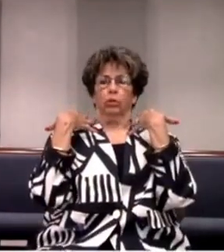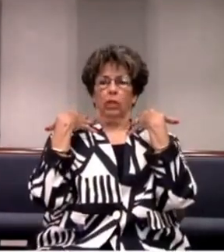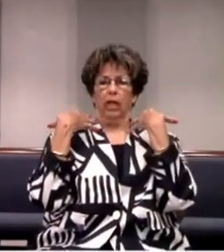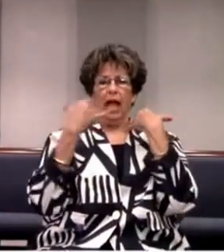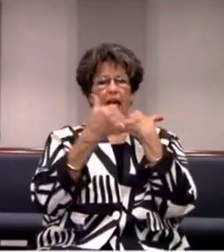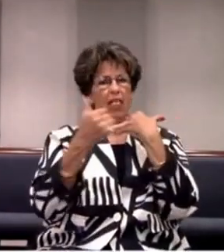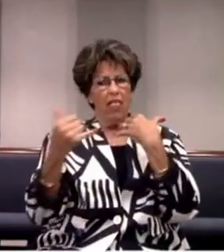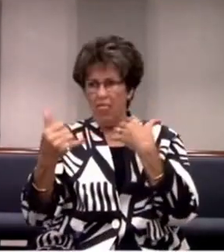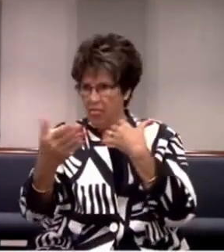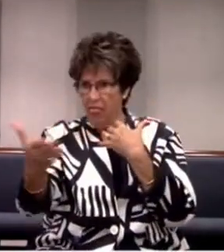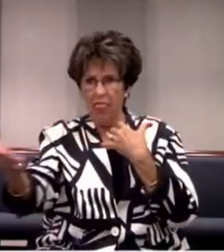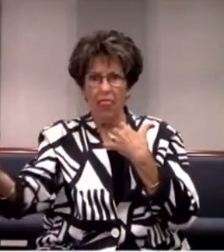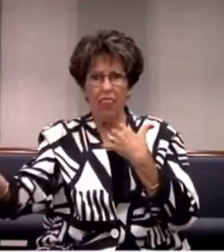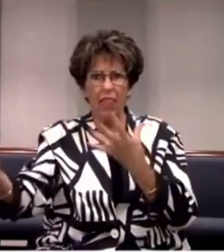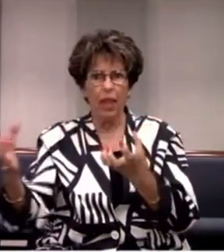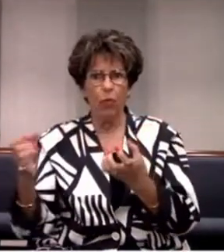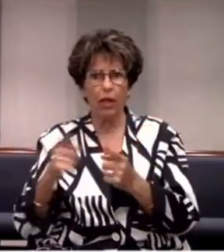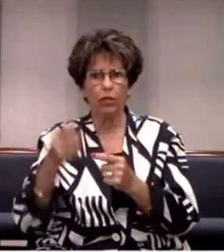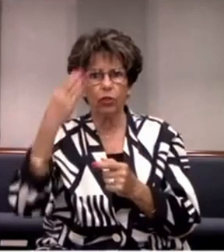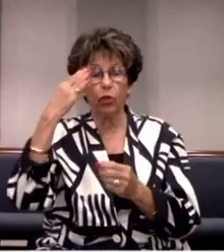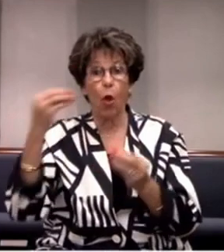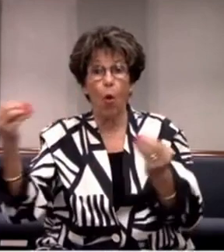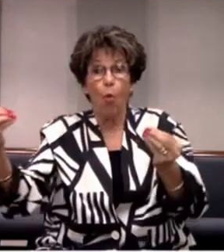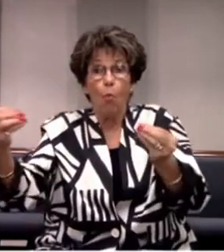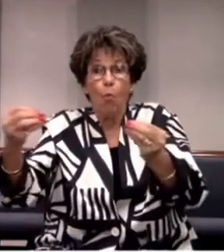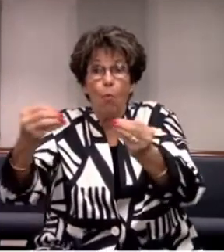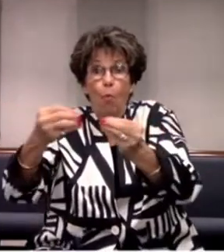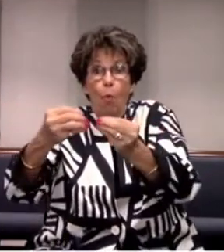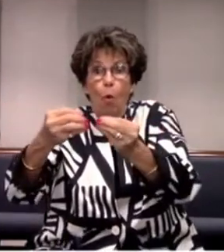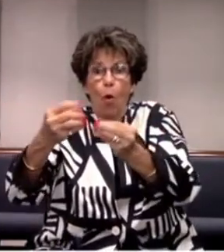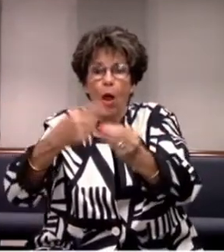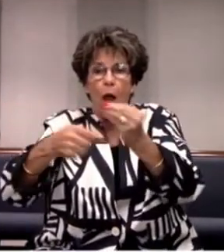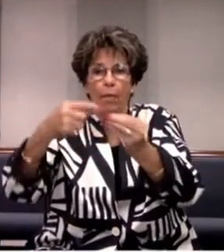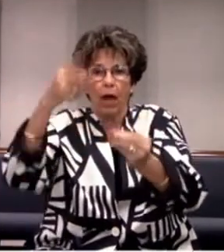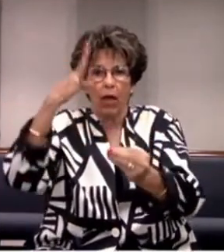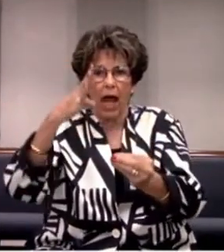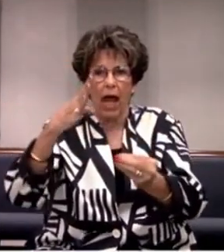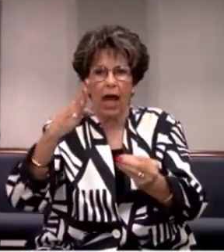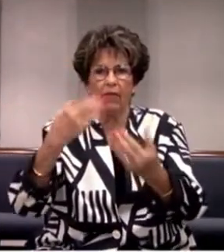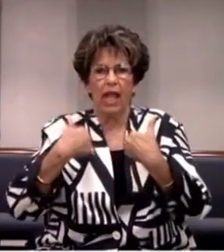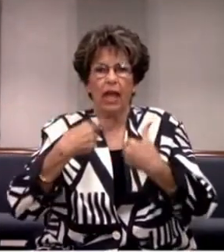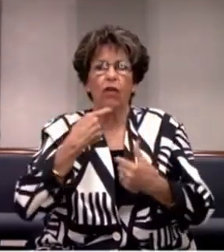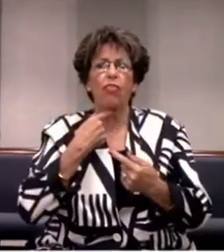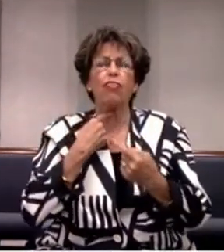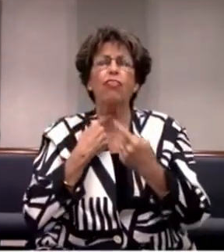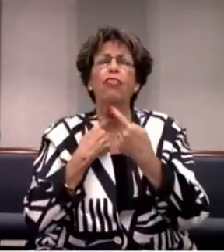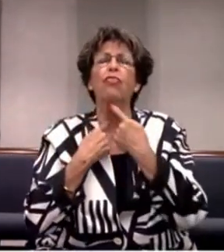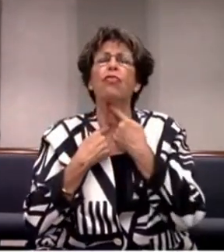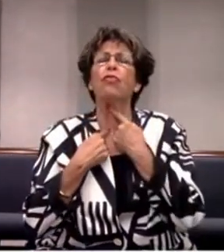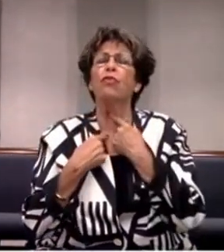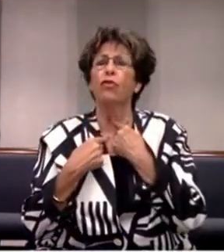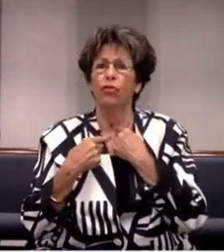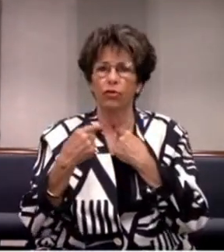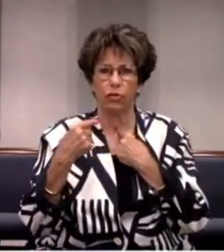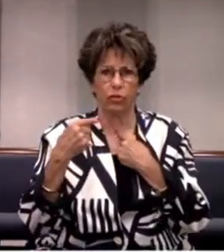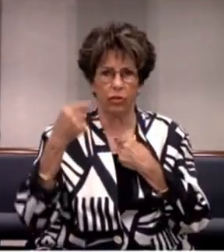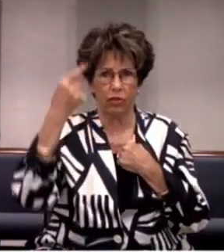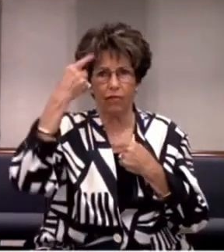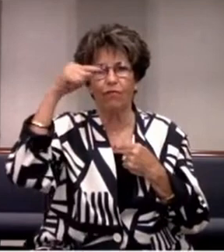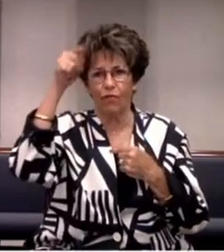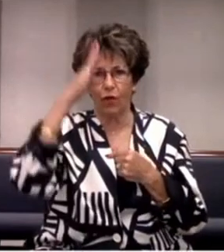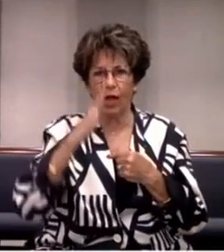about God. They had a thirst for God. Most of the